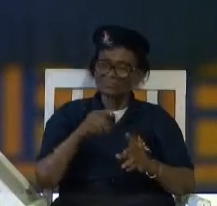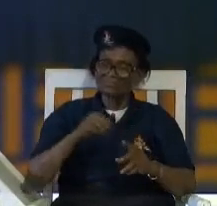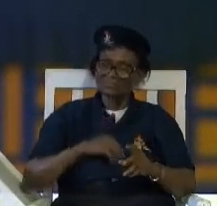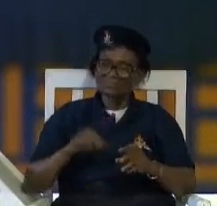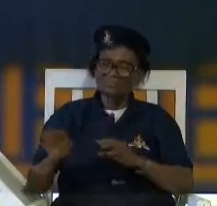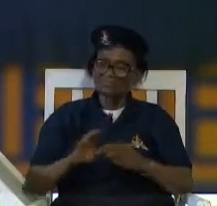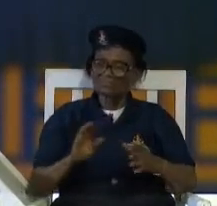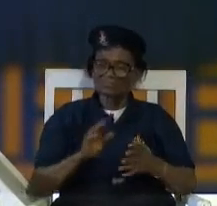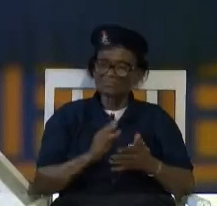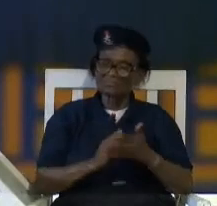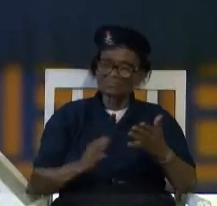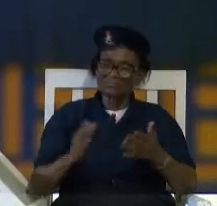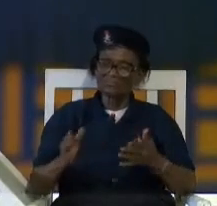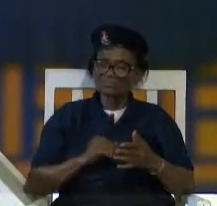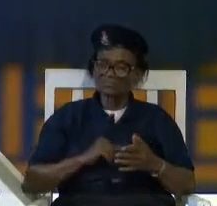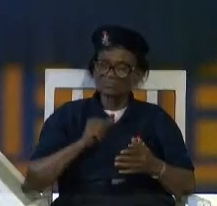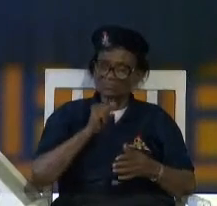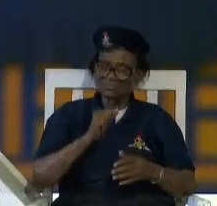bad,